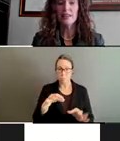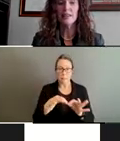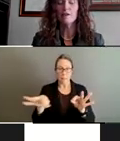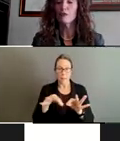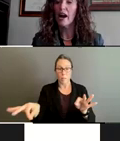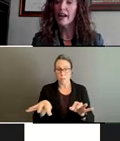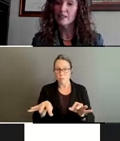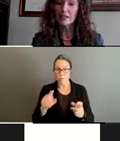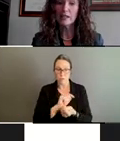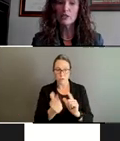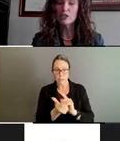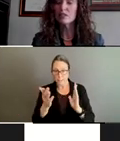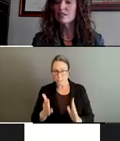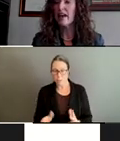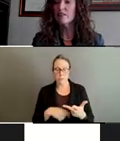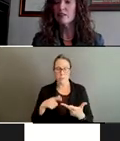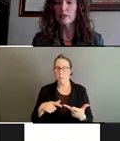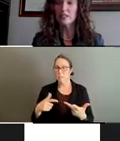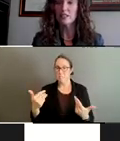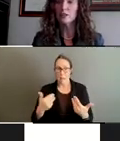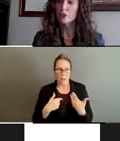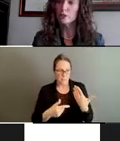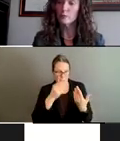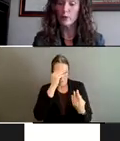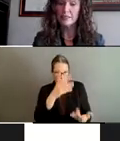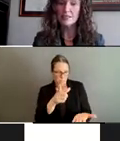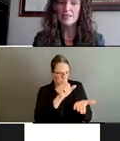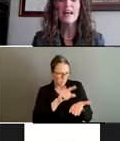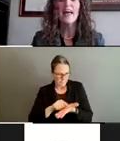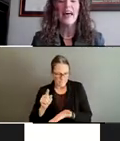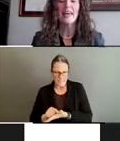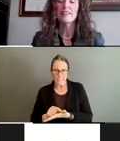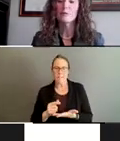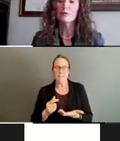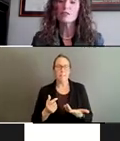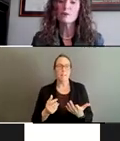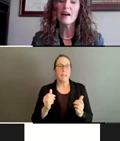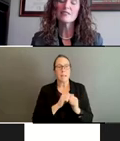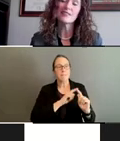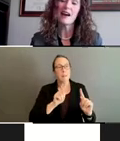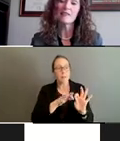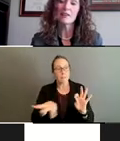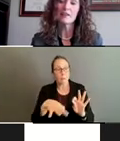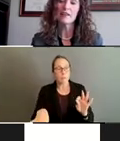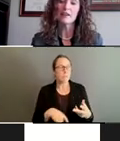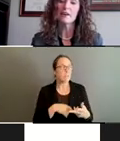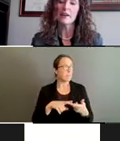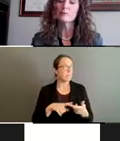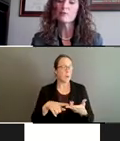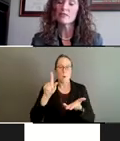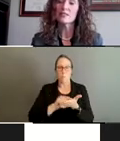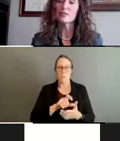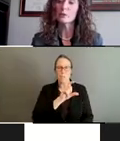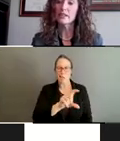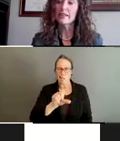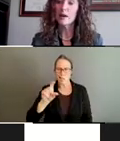printed in a variety of languages, having it printed in larger print. And then we also have staff that are there that are